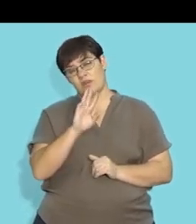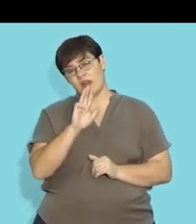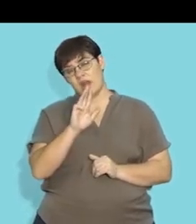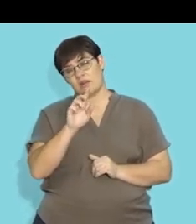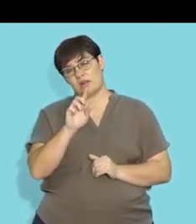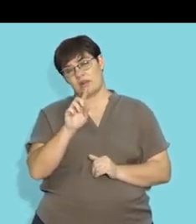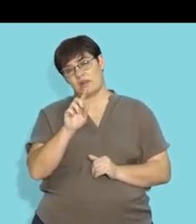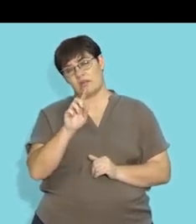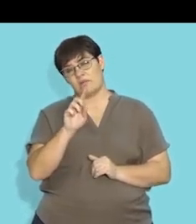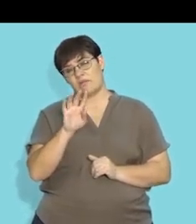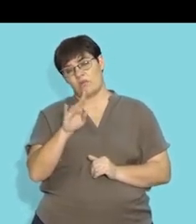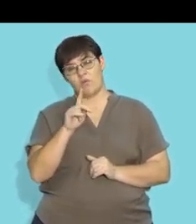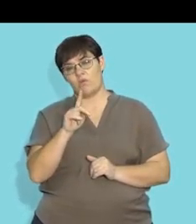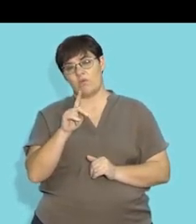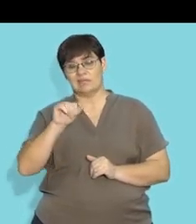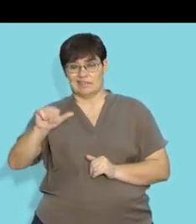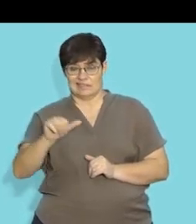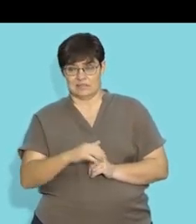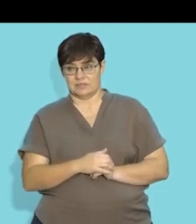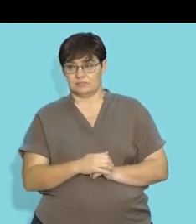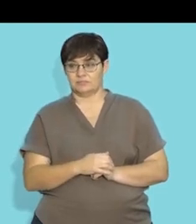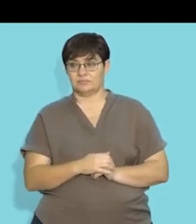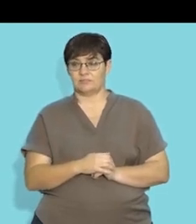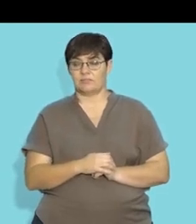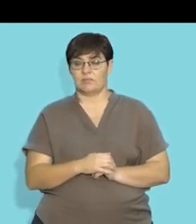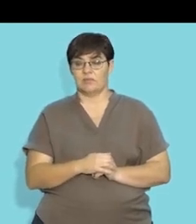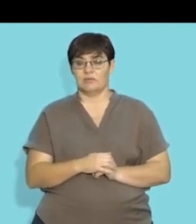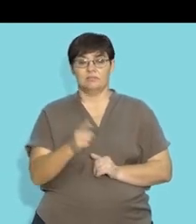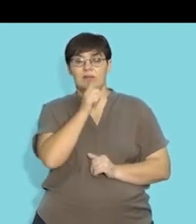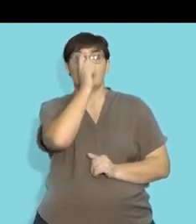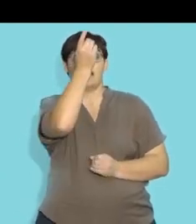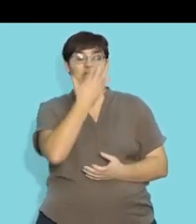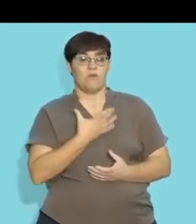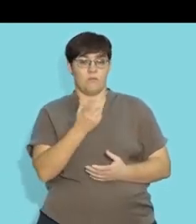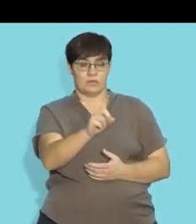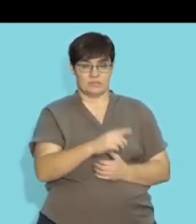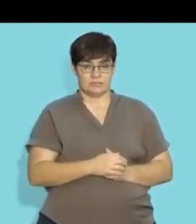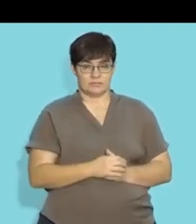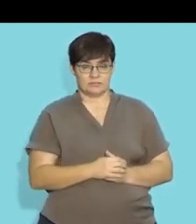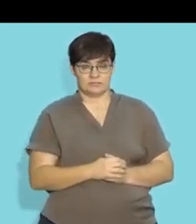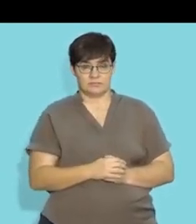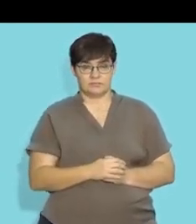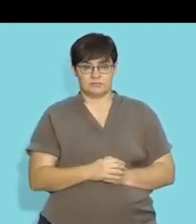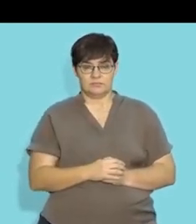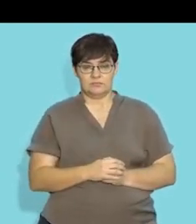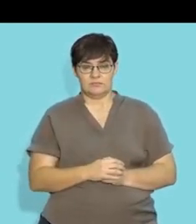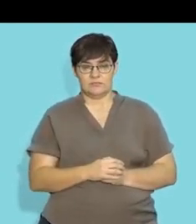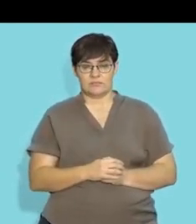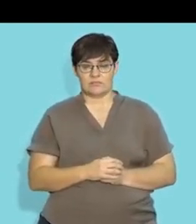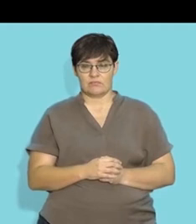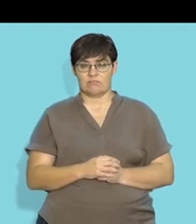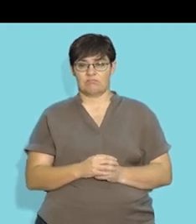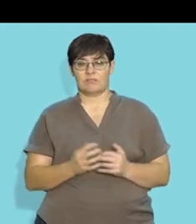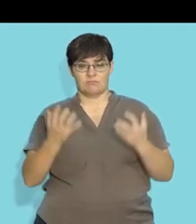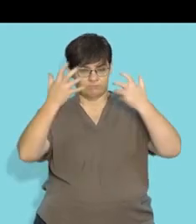4, 6, let's take it to 3 decimal place. What does this tell us? There is so